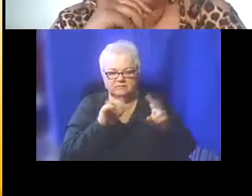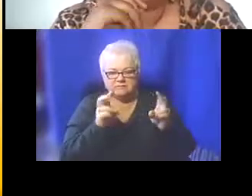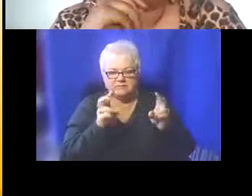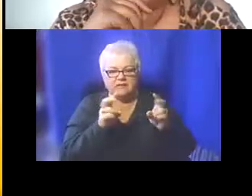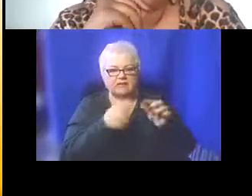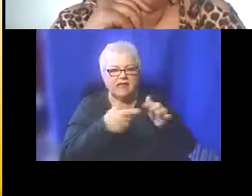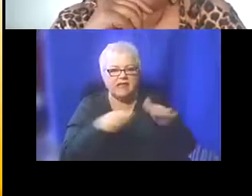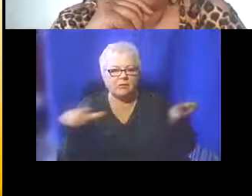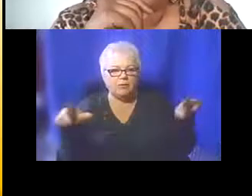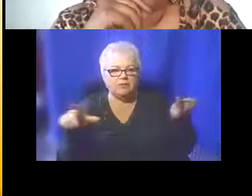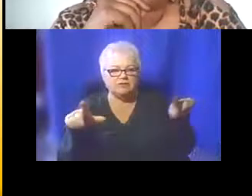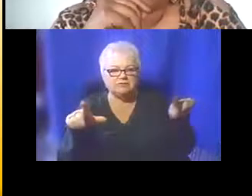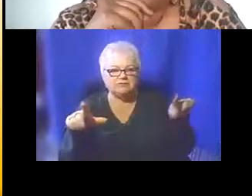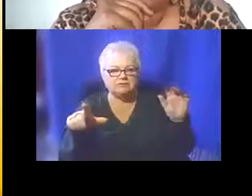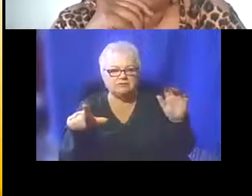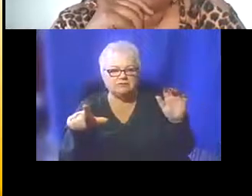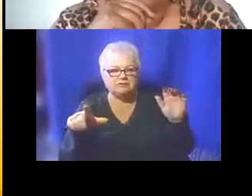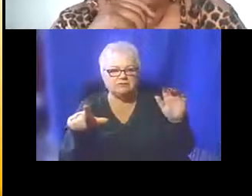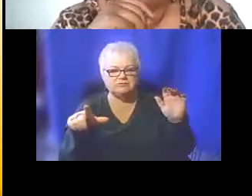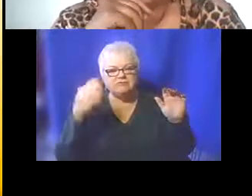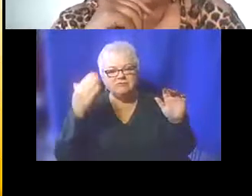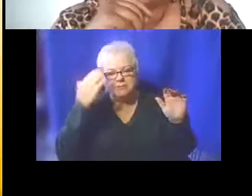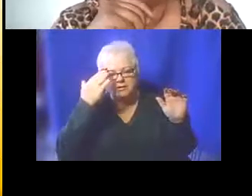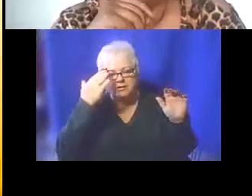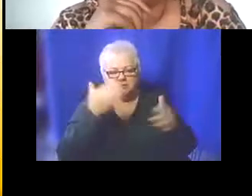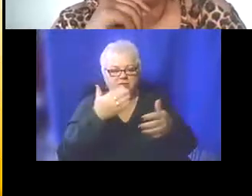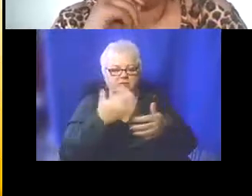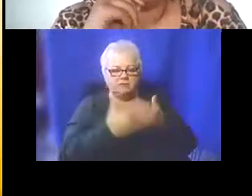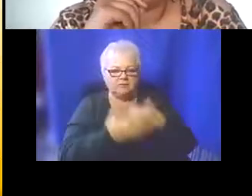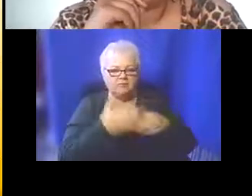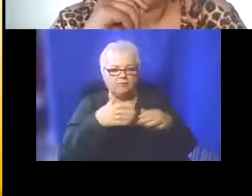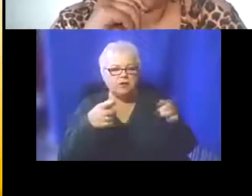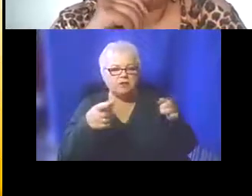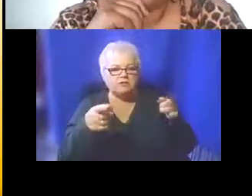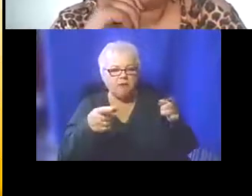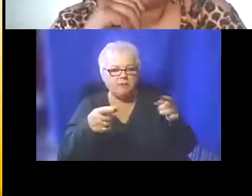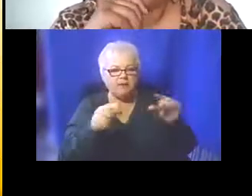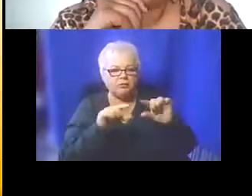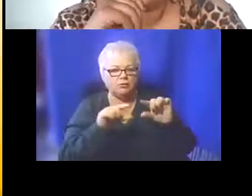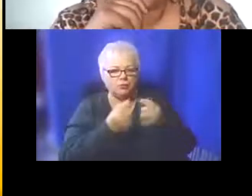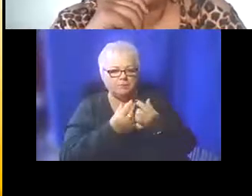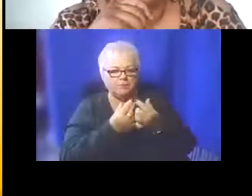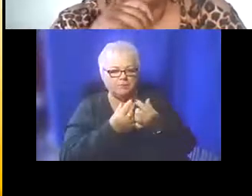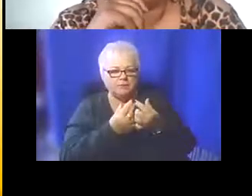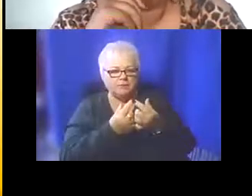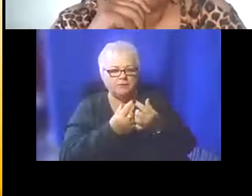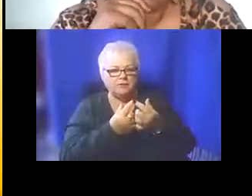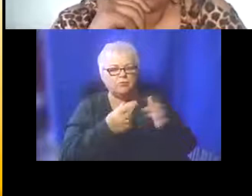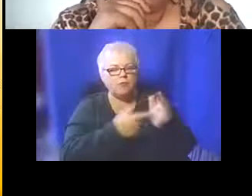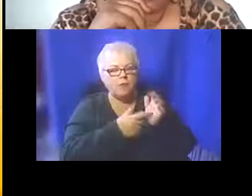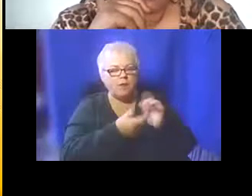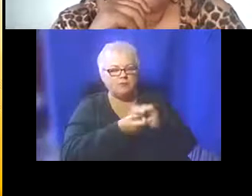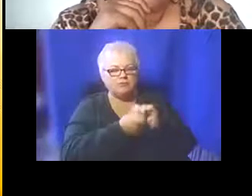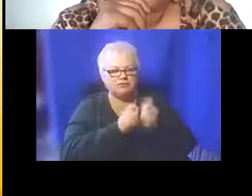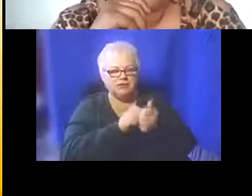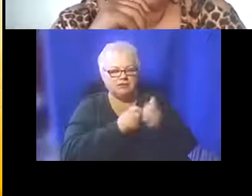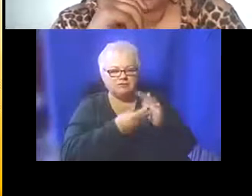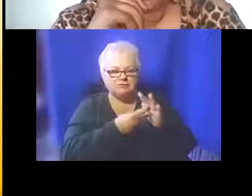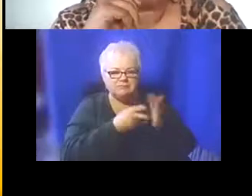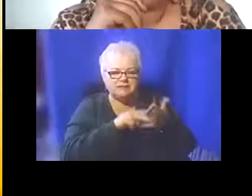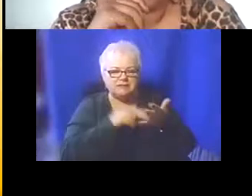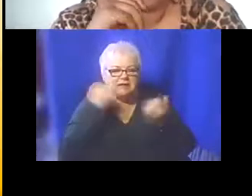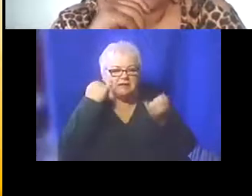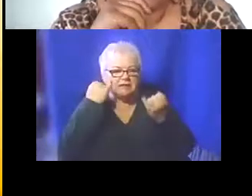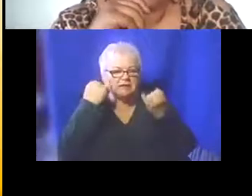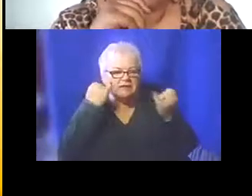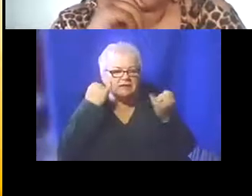language that is familiar to and comfortable for a dominant group. This requirement often changes the meaning of our ideas